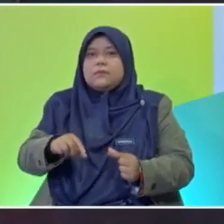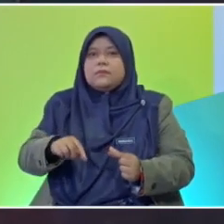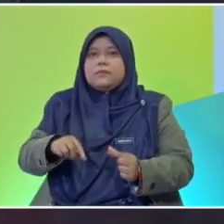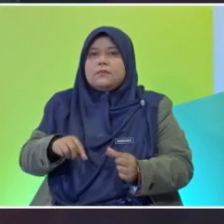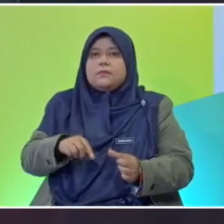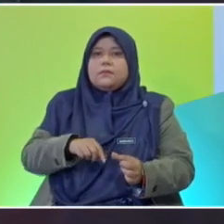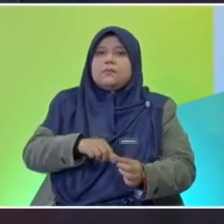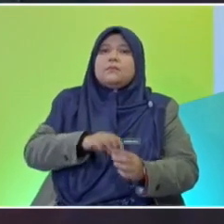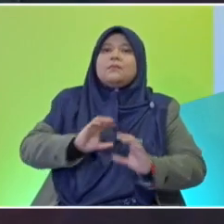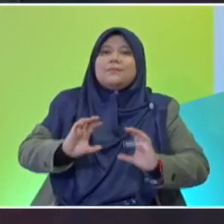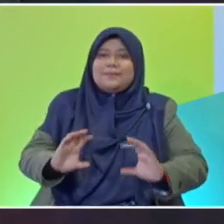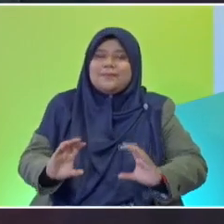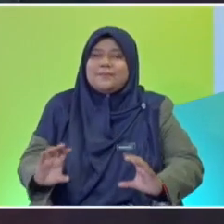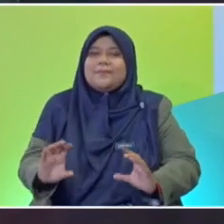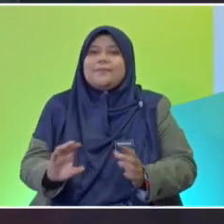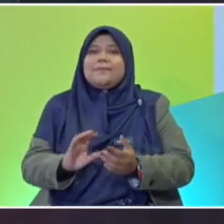Whoop.